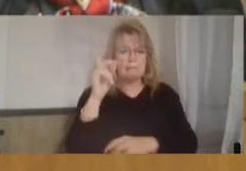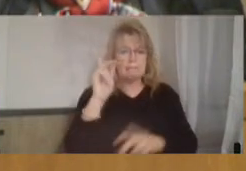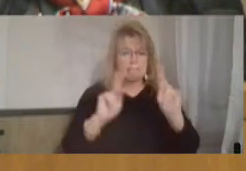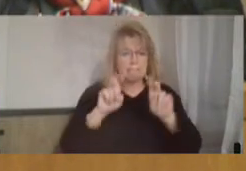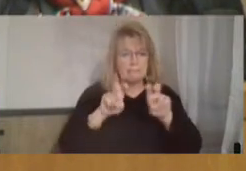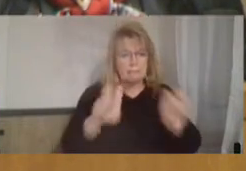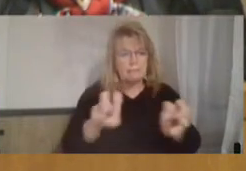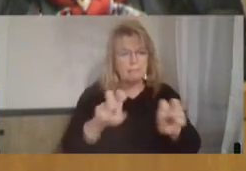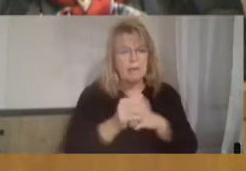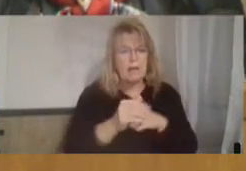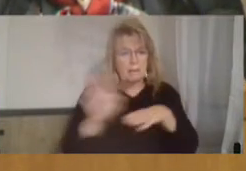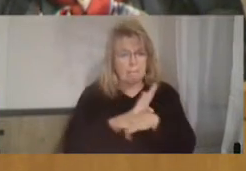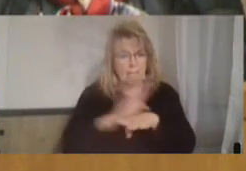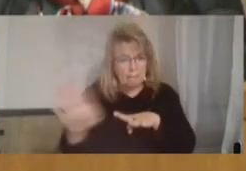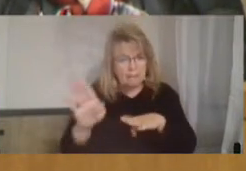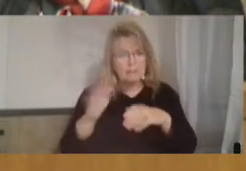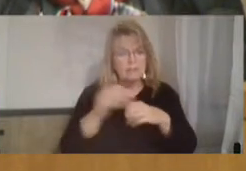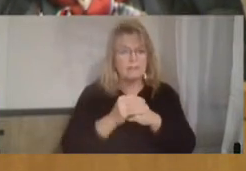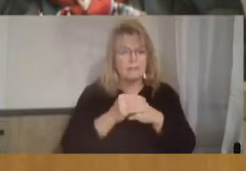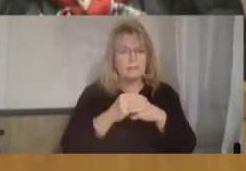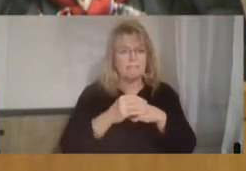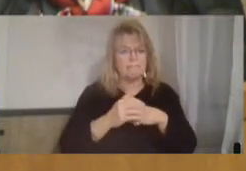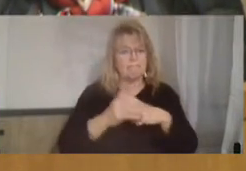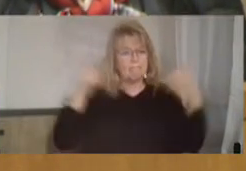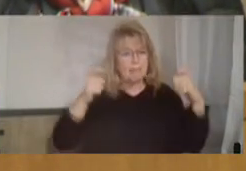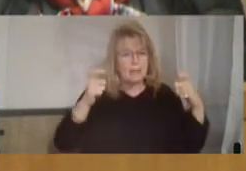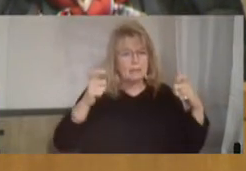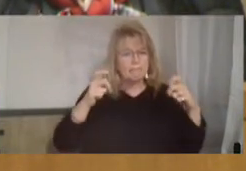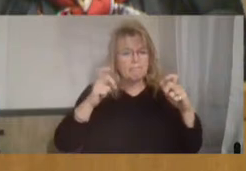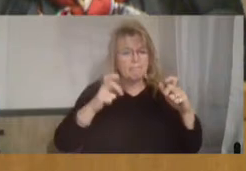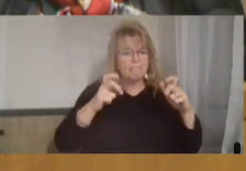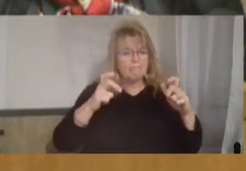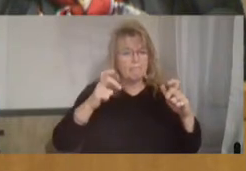to the restaurants, shops, and residents in both buildings and elsewhere